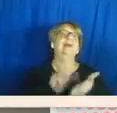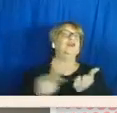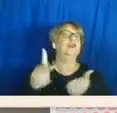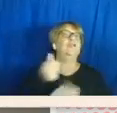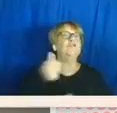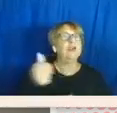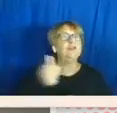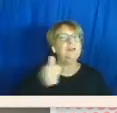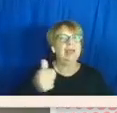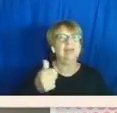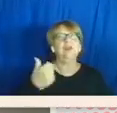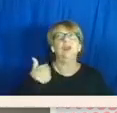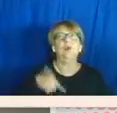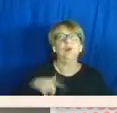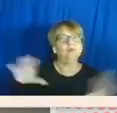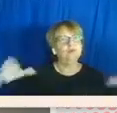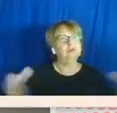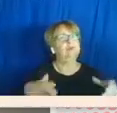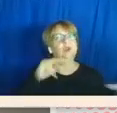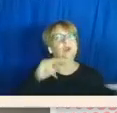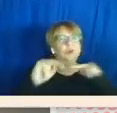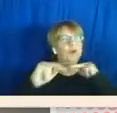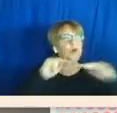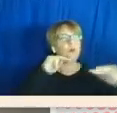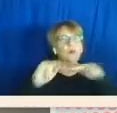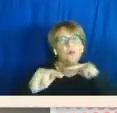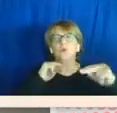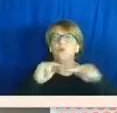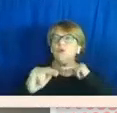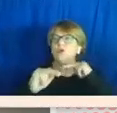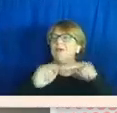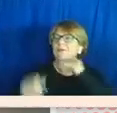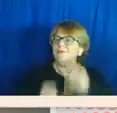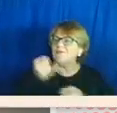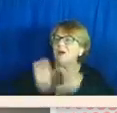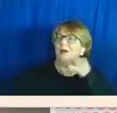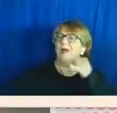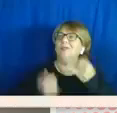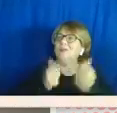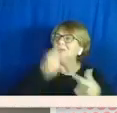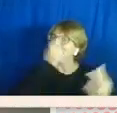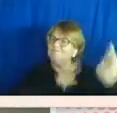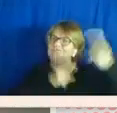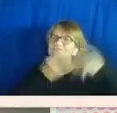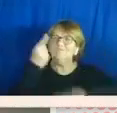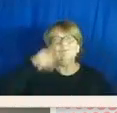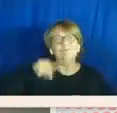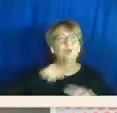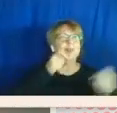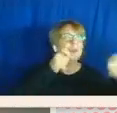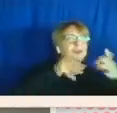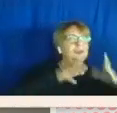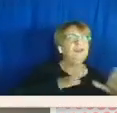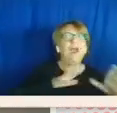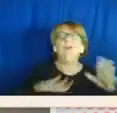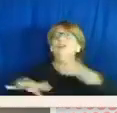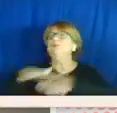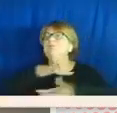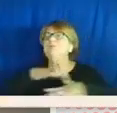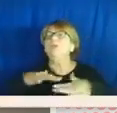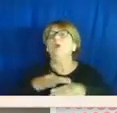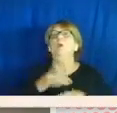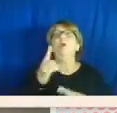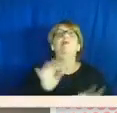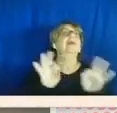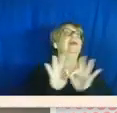were negotiating the final, trying to get agreement between the administration. One of the key issues